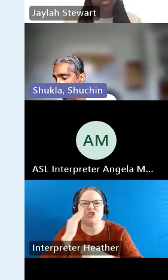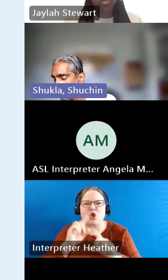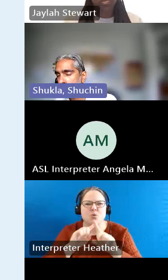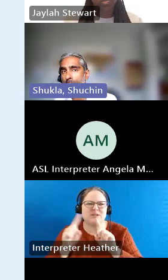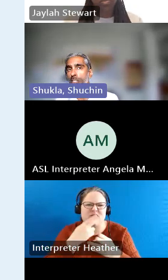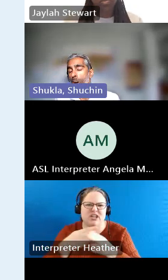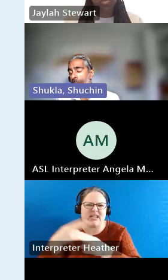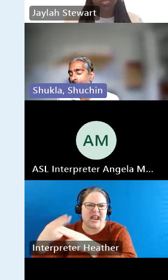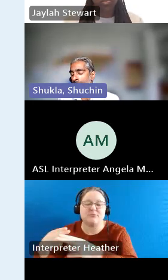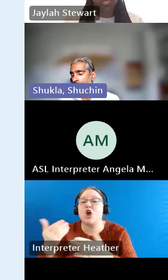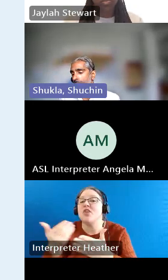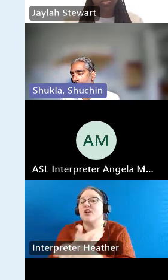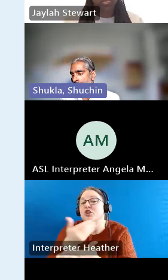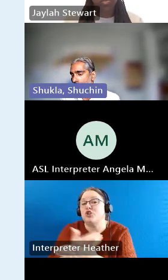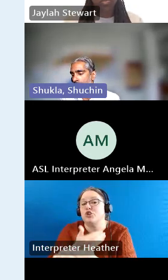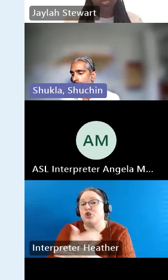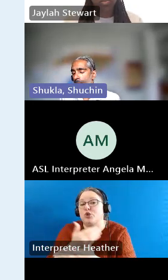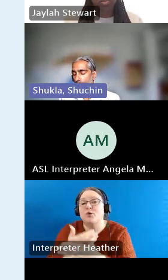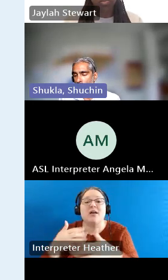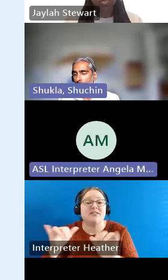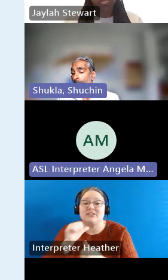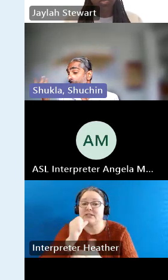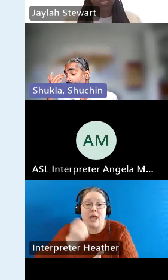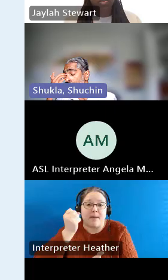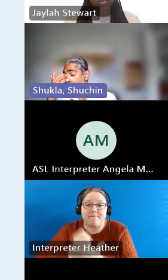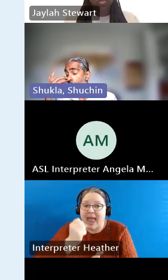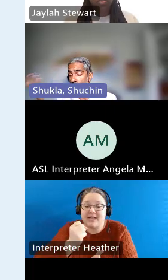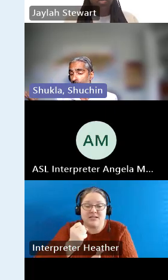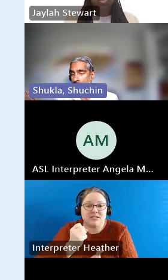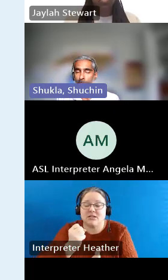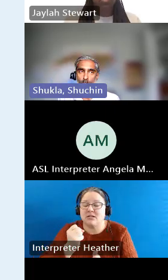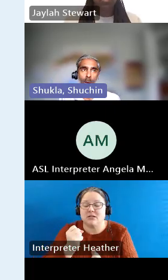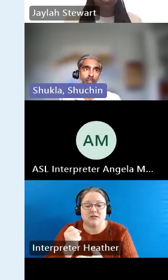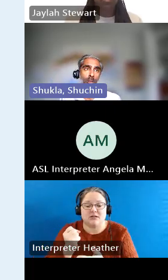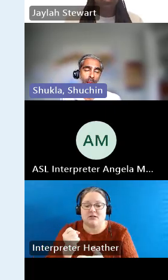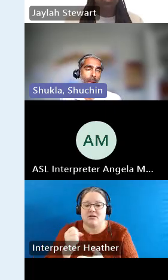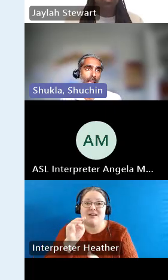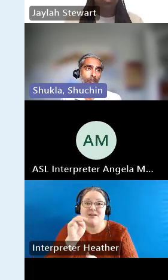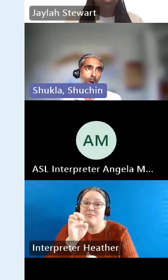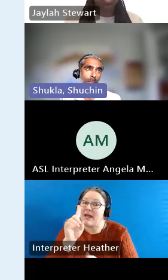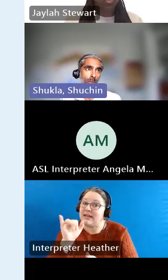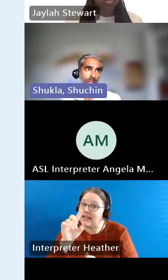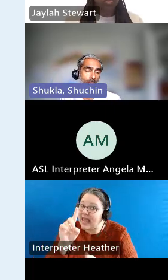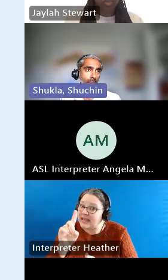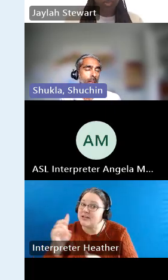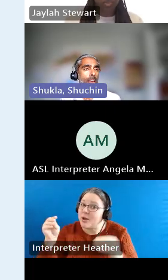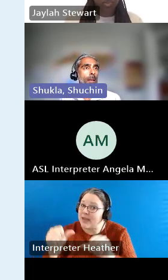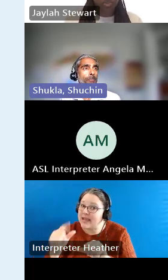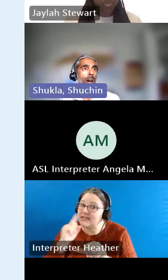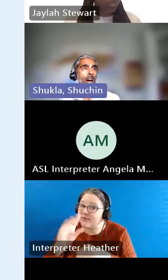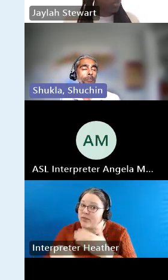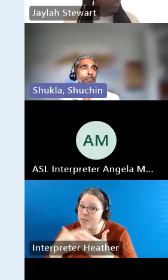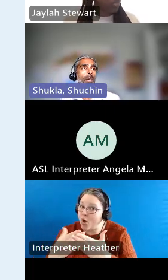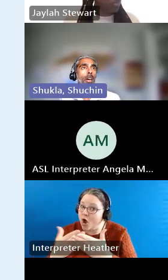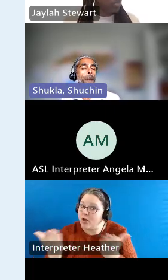pretty new products. They're still on patent, meaning they're still brand name. Medicaid pays for all these things, by the way. We have a great Medicaid program in North